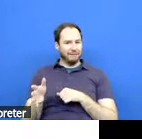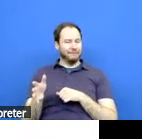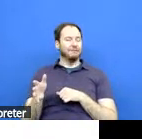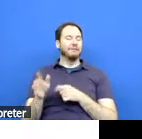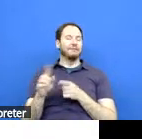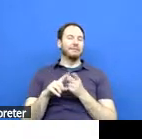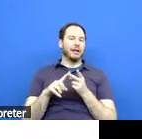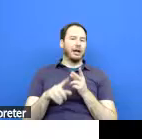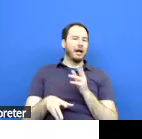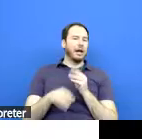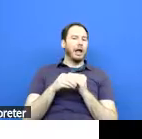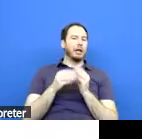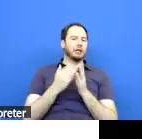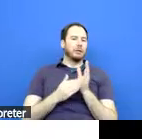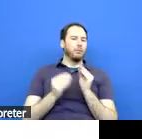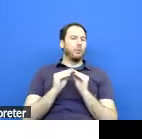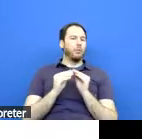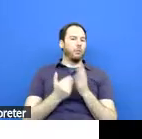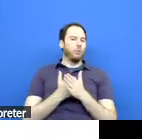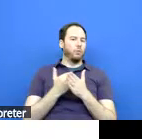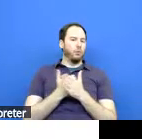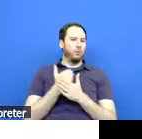be some potential new